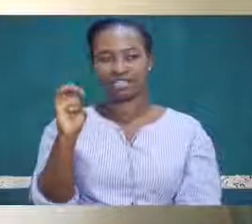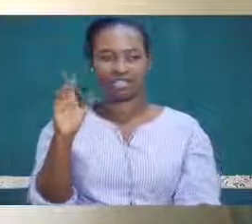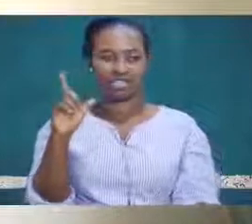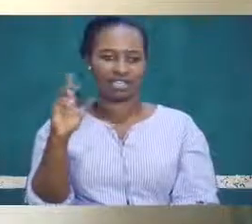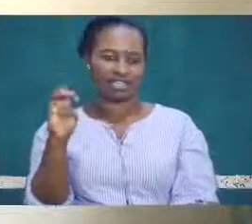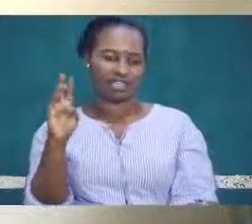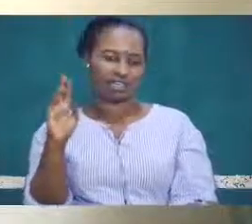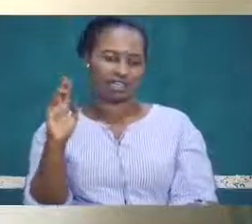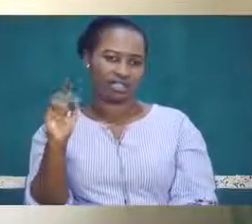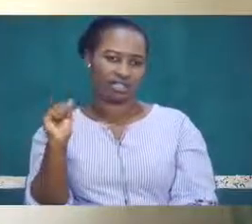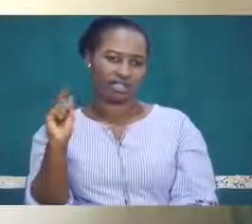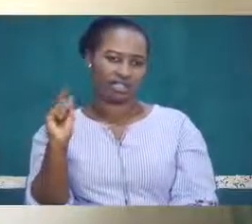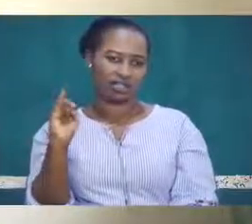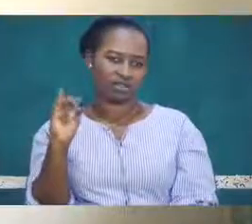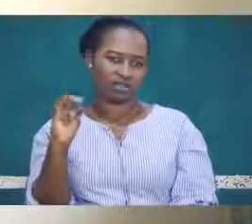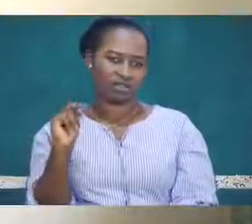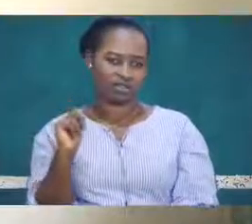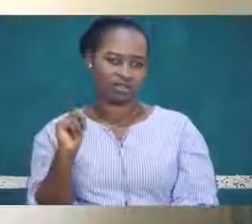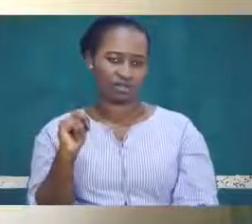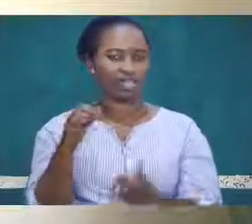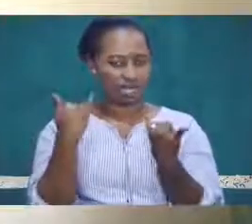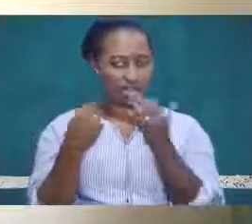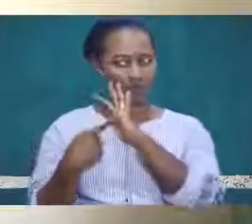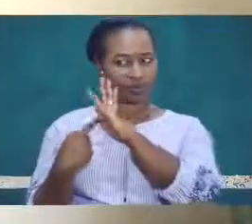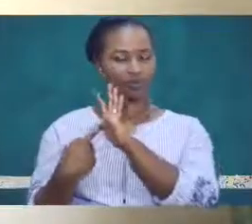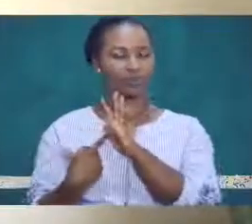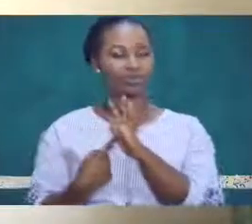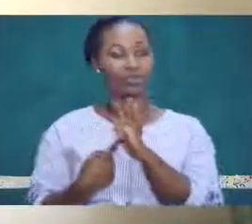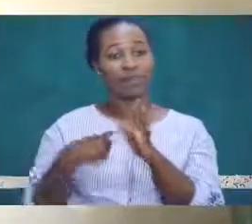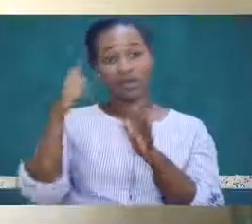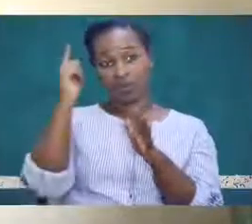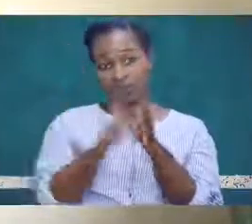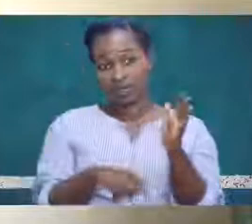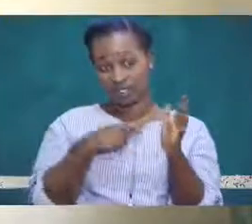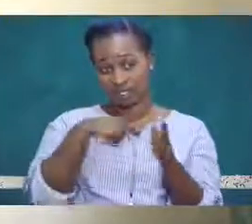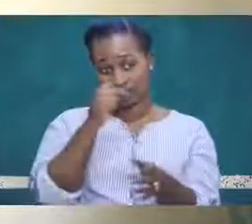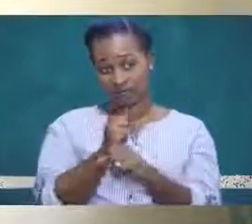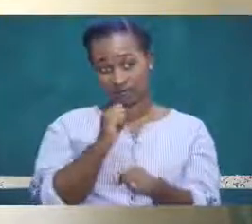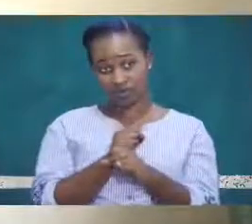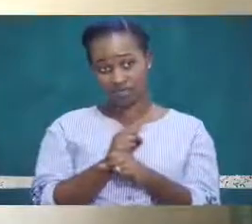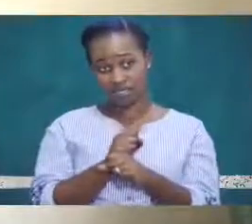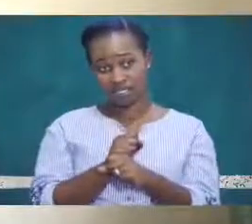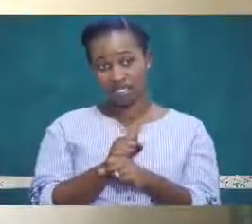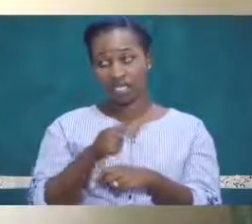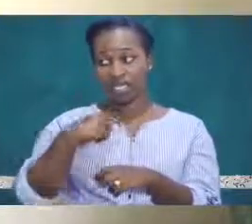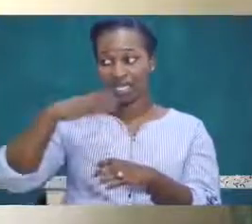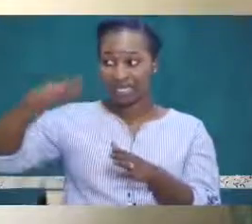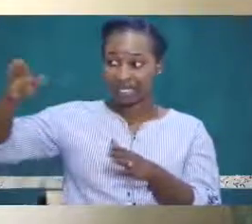illustration. Okay, let's demonstrate. So what I'm going to do, I'm going to call this point